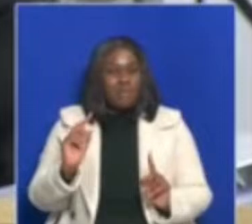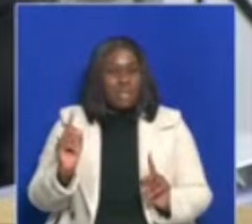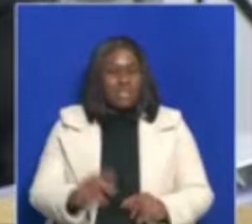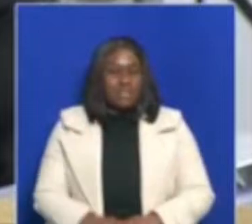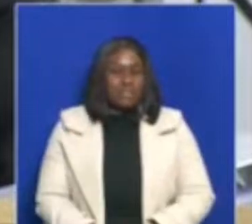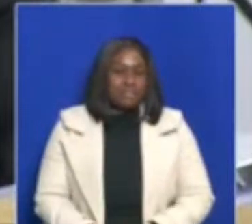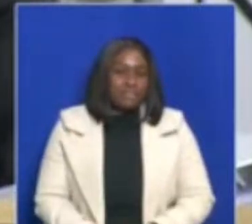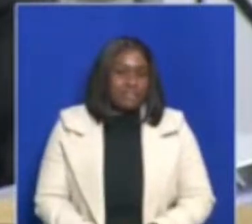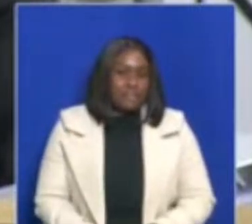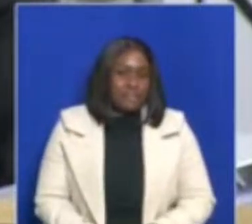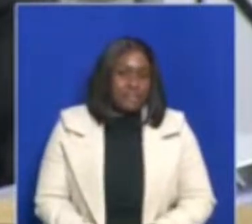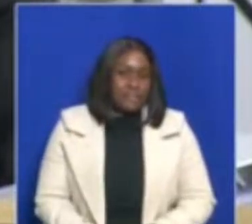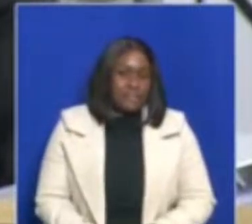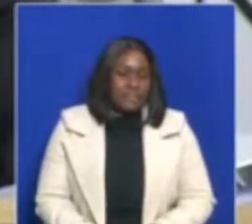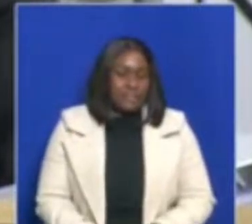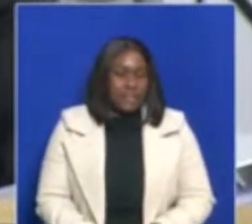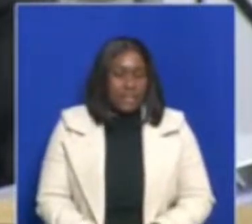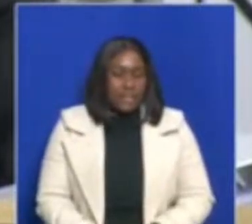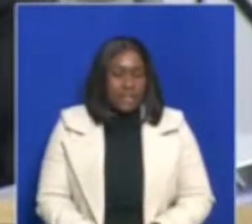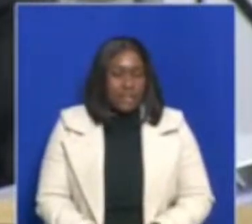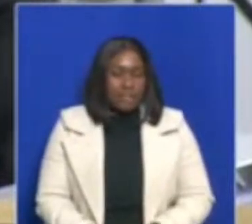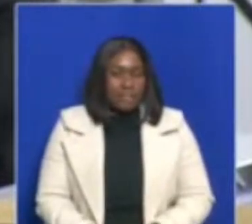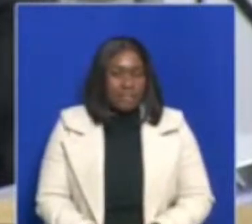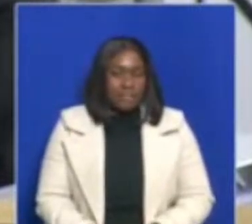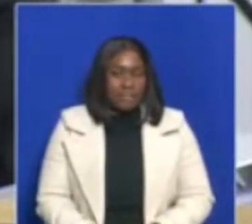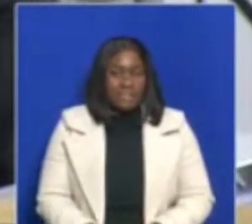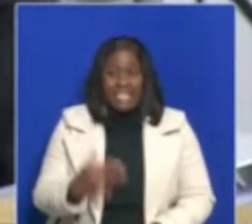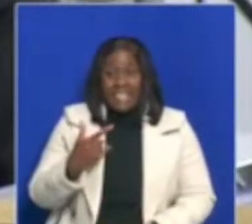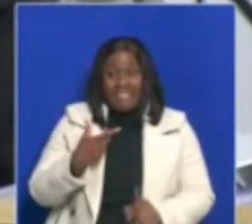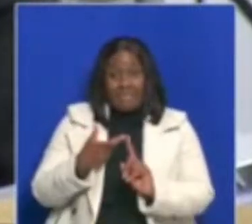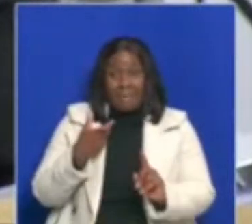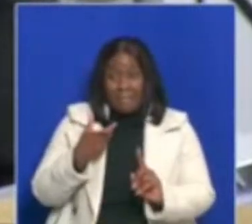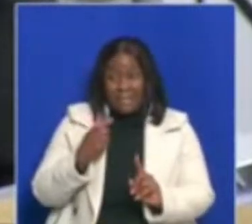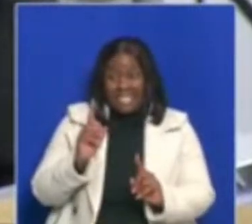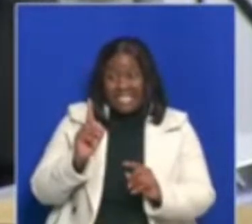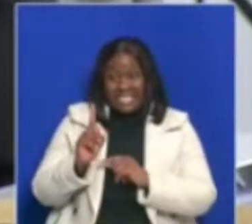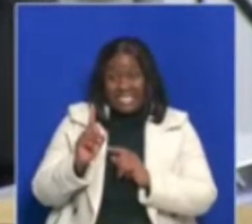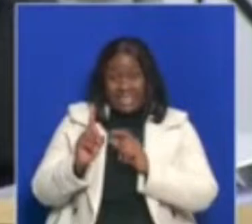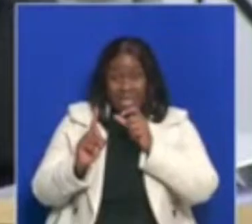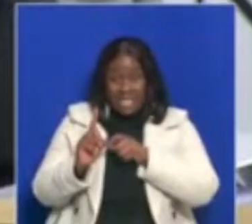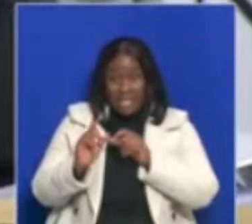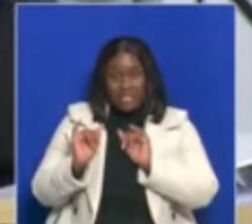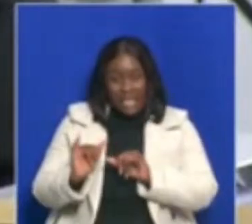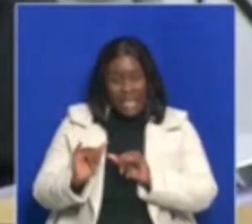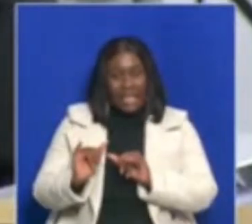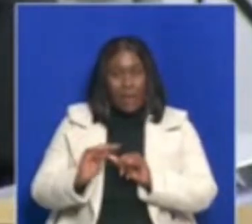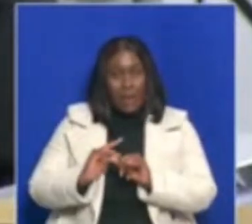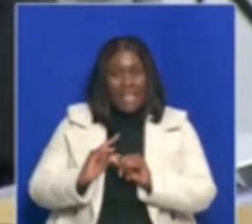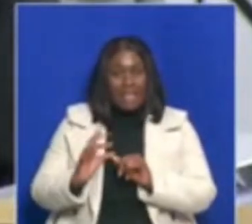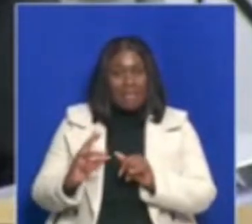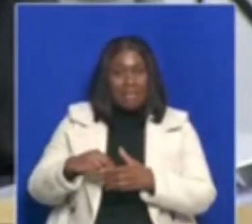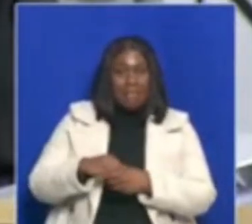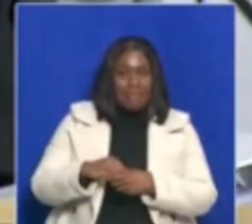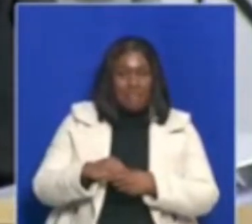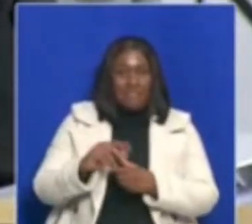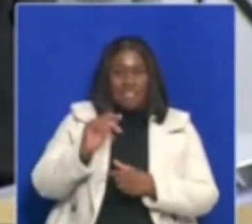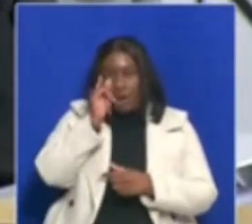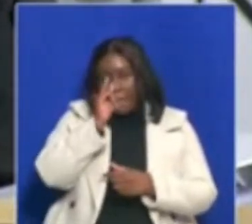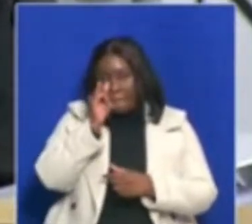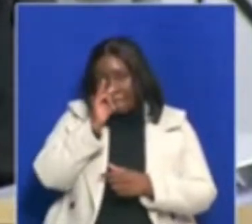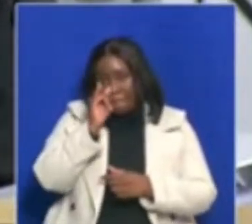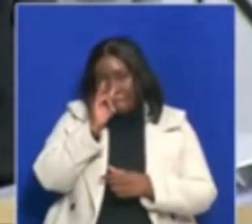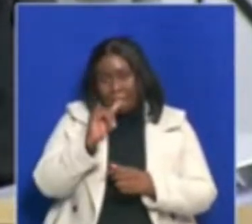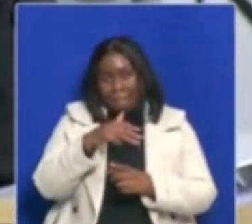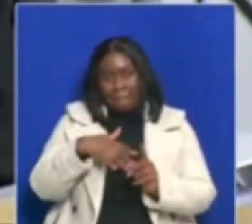the shortest has to remain on the scene because he is part of the crime scene, which means that we have to do a